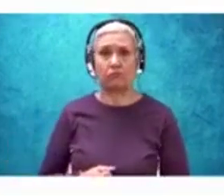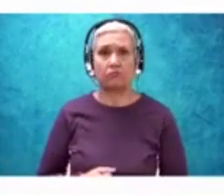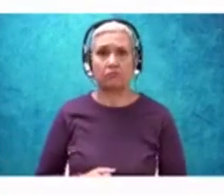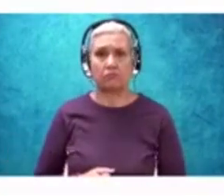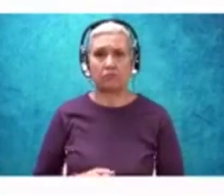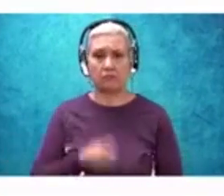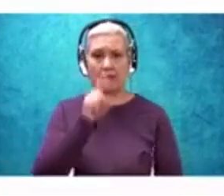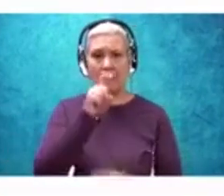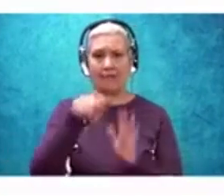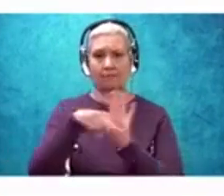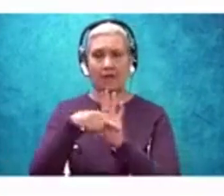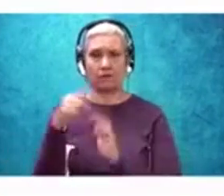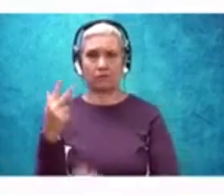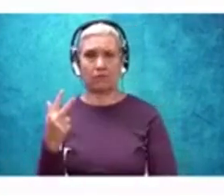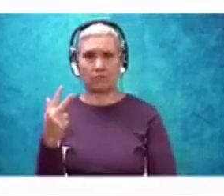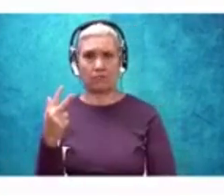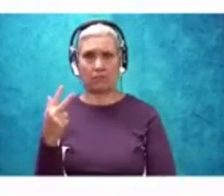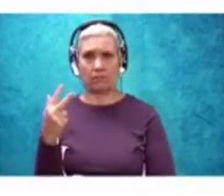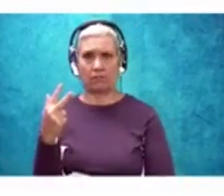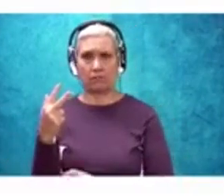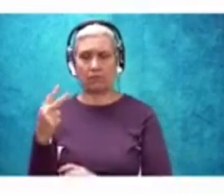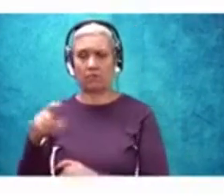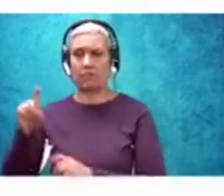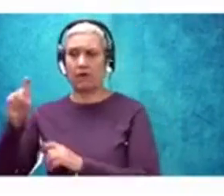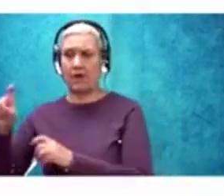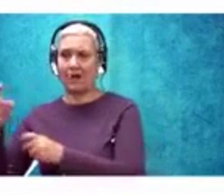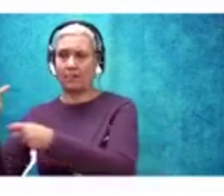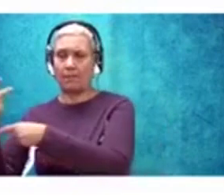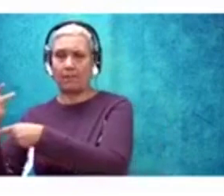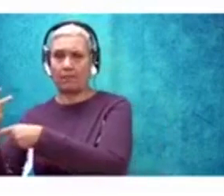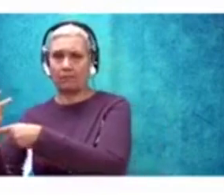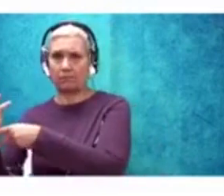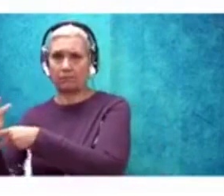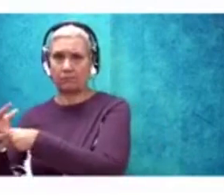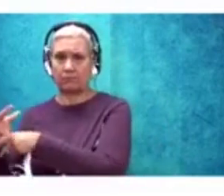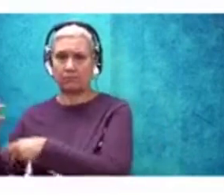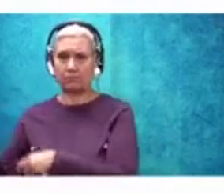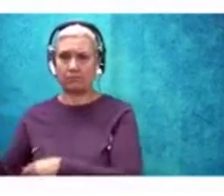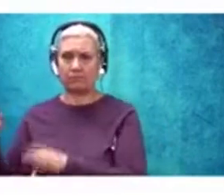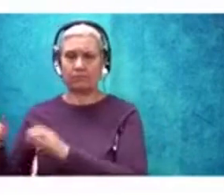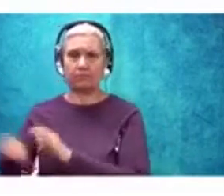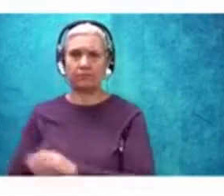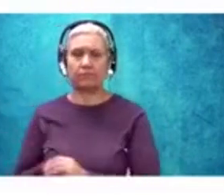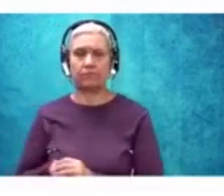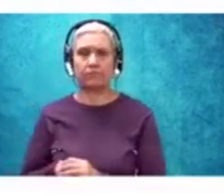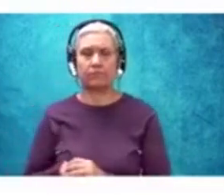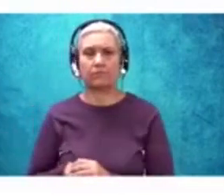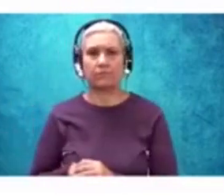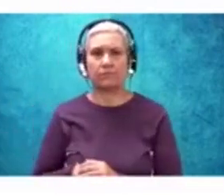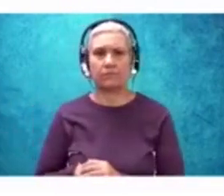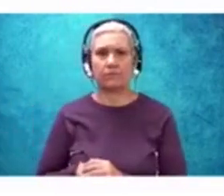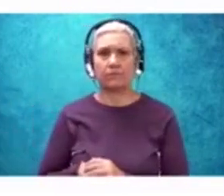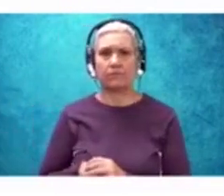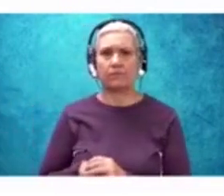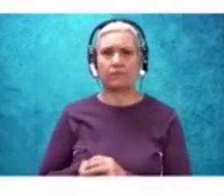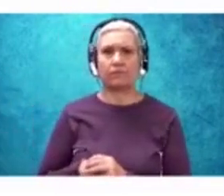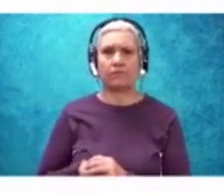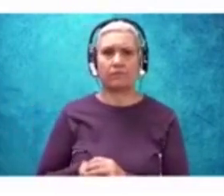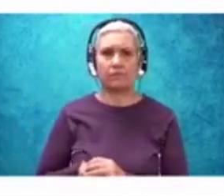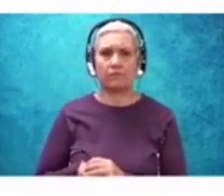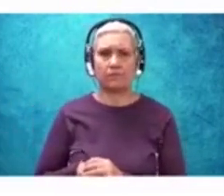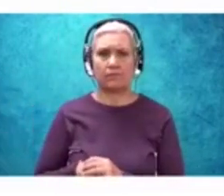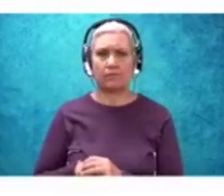side x minus 3 times the quantity x minus 10, and that expression is equal to 0. So when we're looking at these